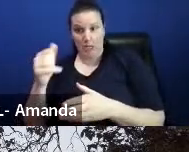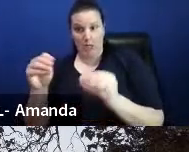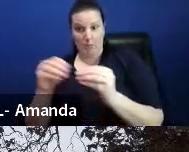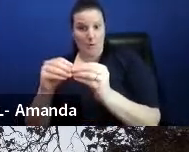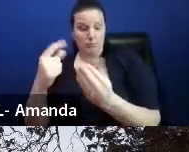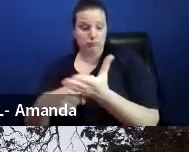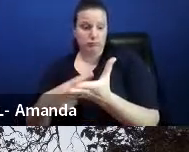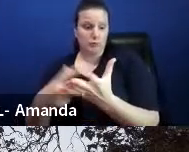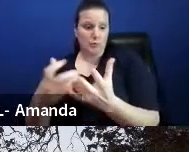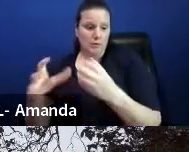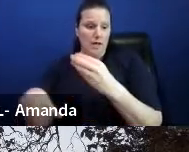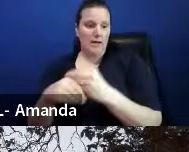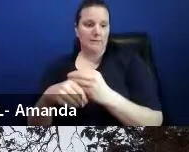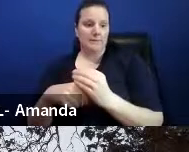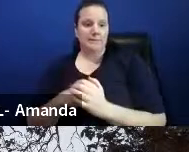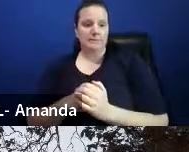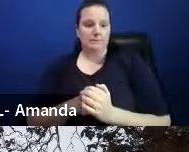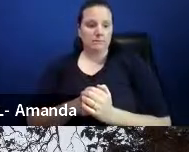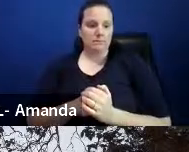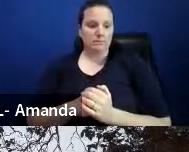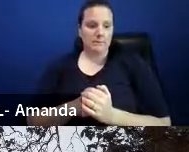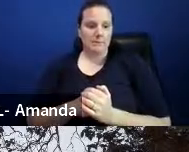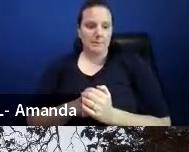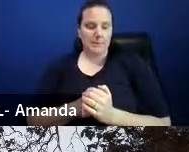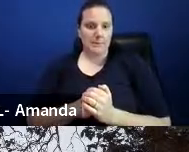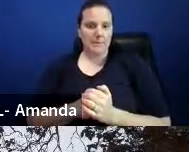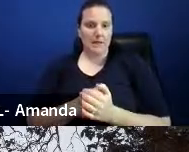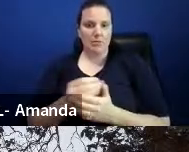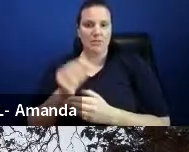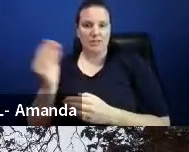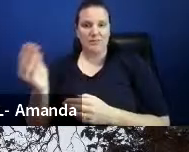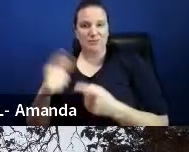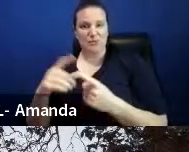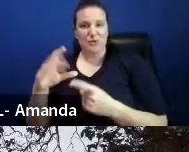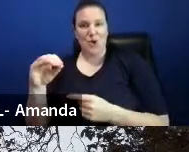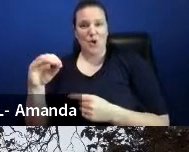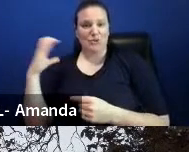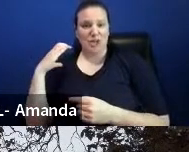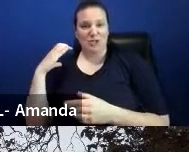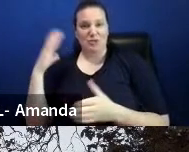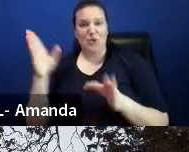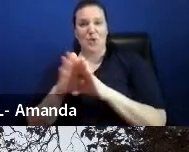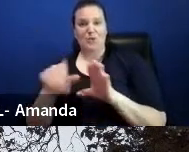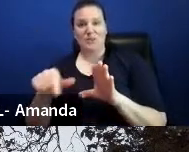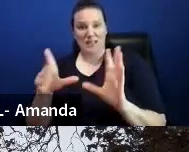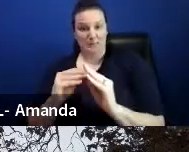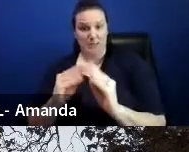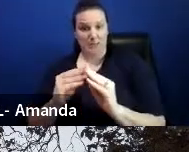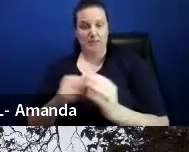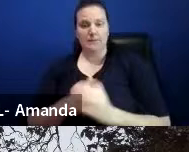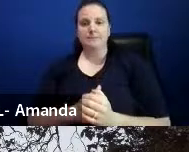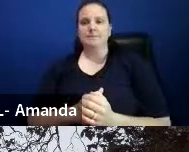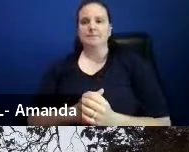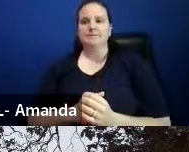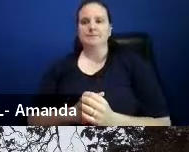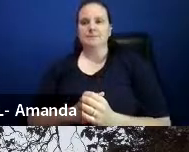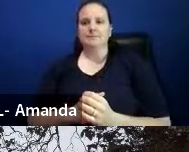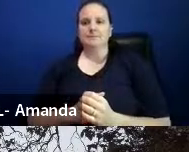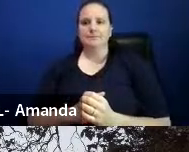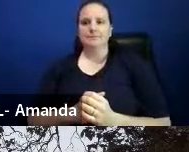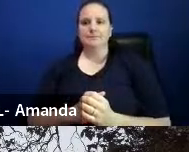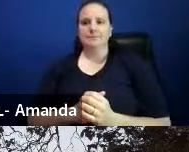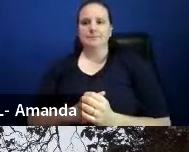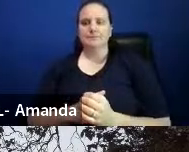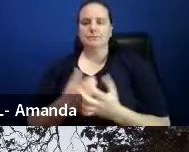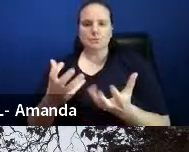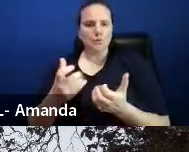you might want to add, then we'll pass it to our co-chairs to close the meeting. No, I just want